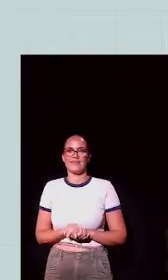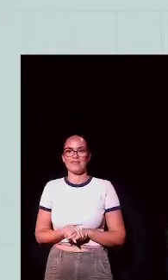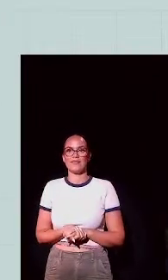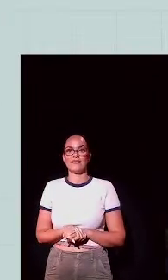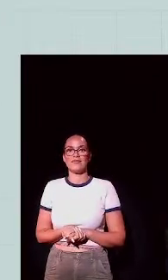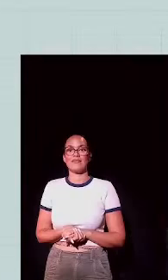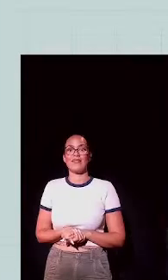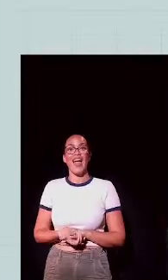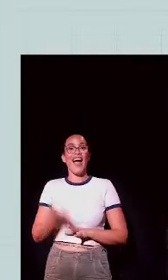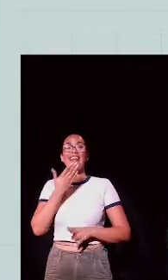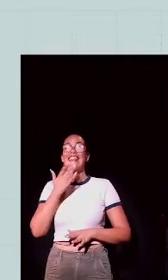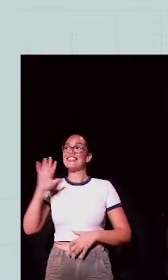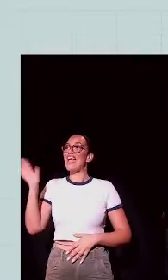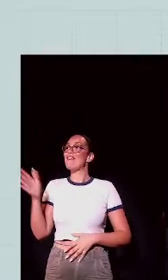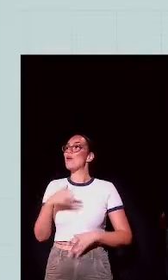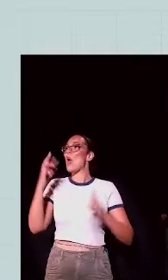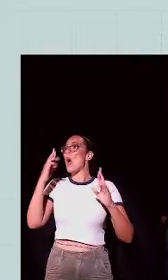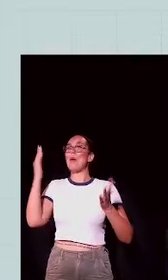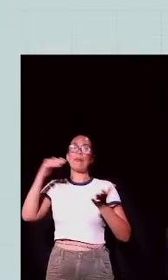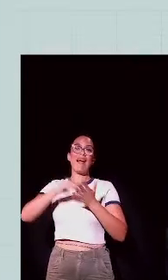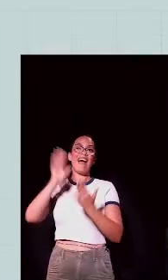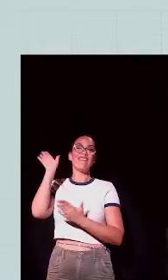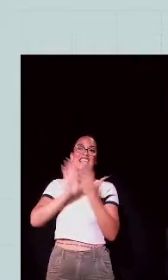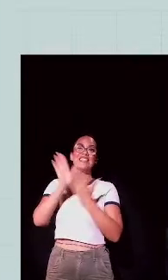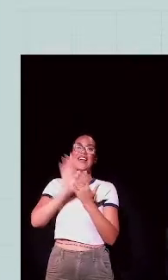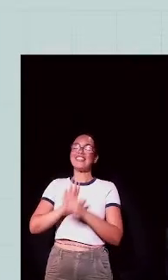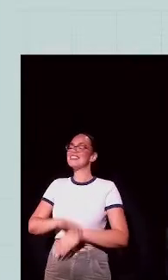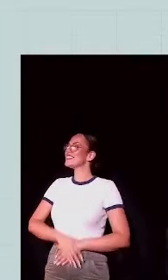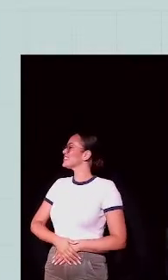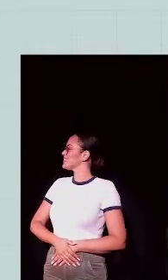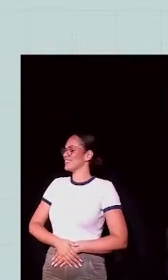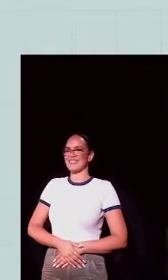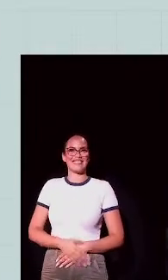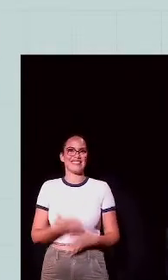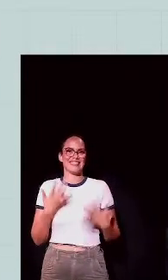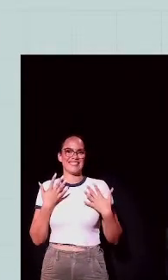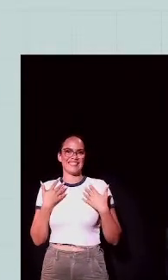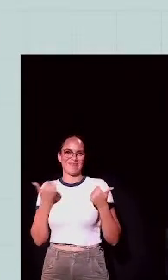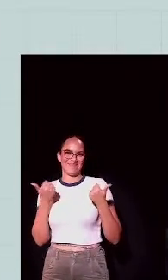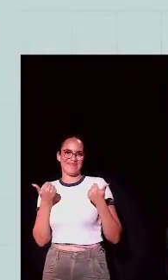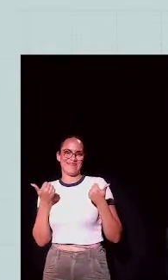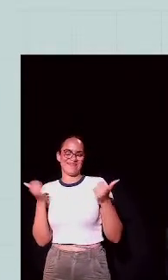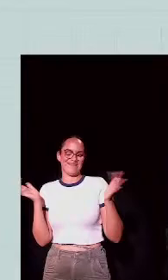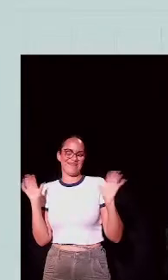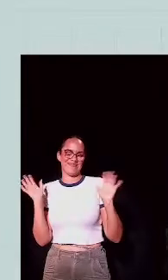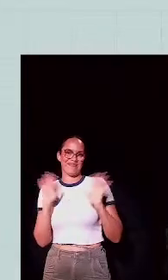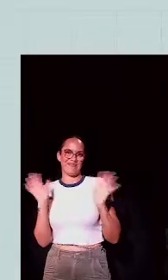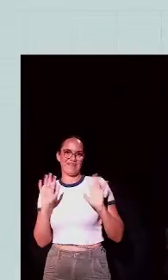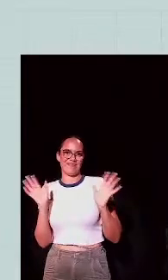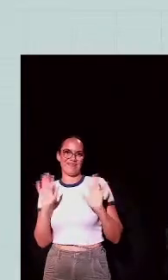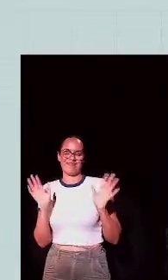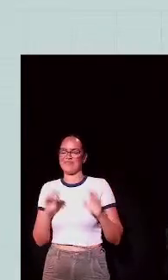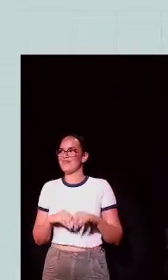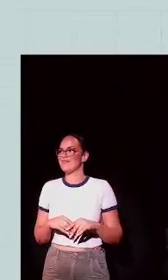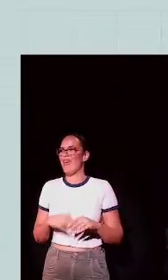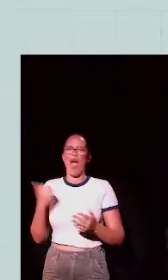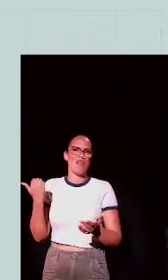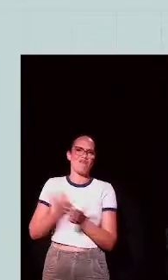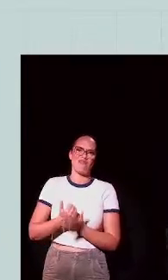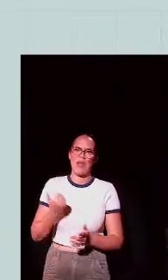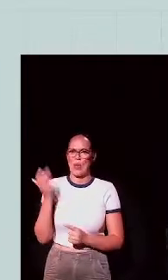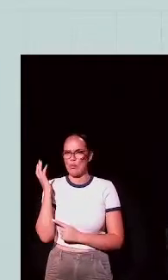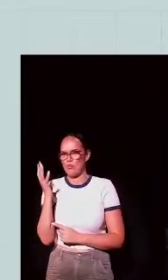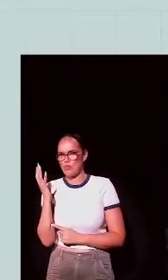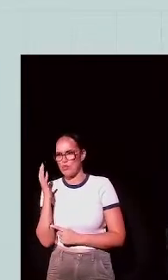Thanks everyone, and I hope to see you in person sometime soon. Yes, us too. Hopefully soon. Brilliant. Thanks very much. Fab. Thanks, Matt. That was a brilliant